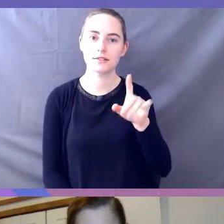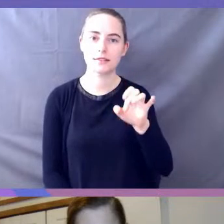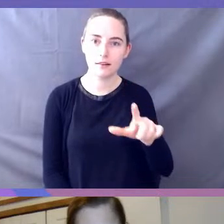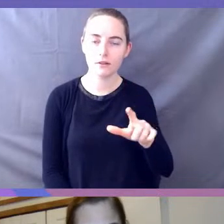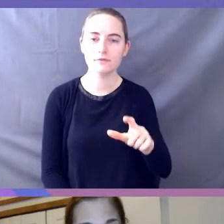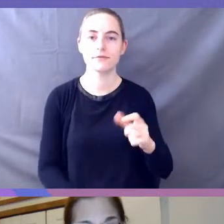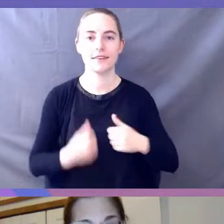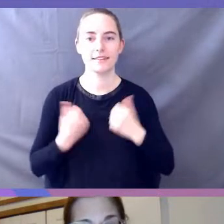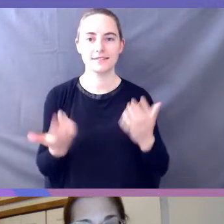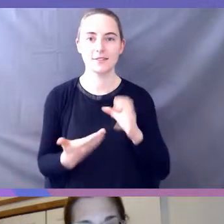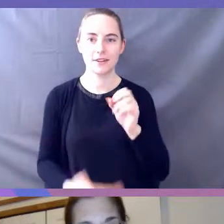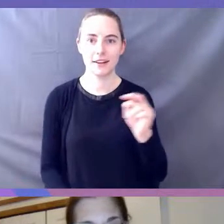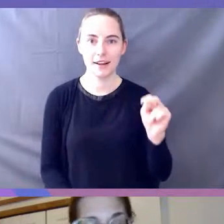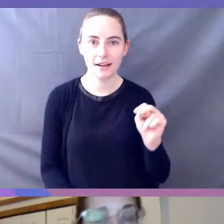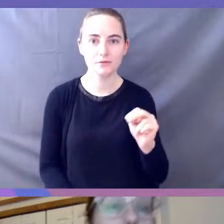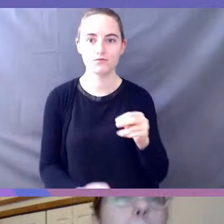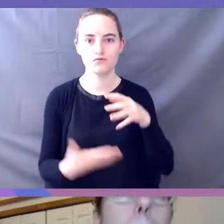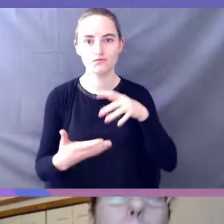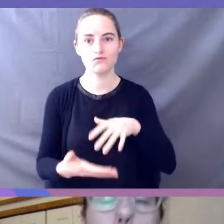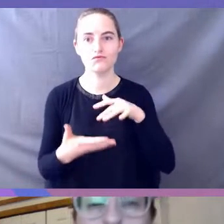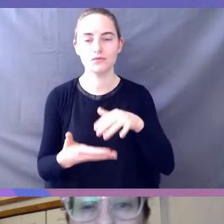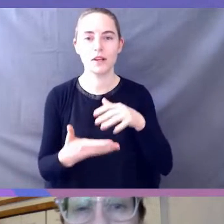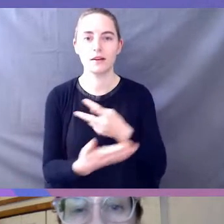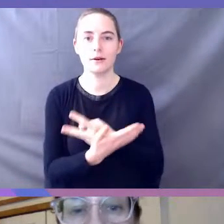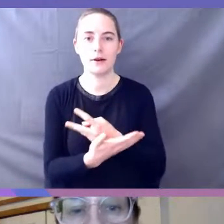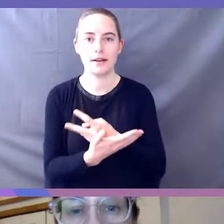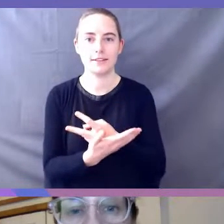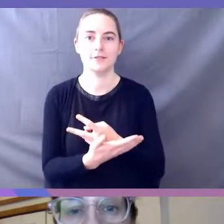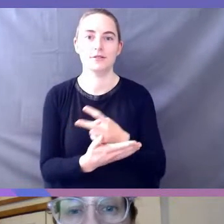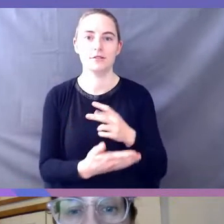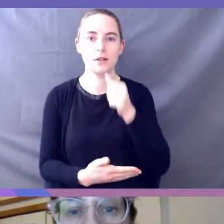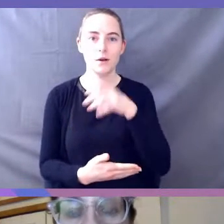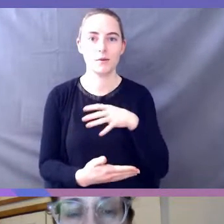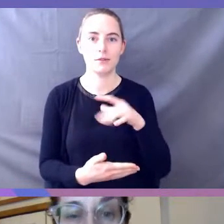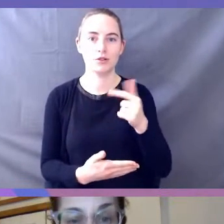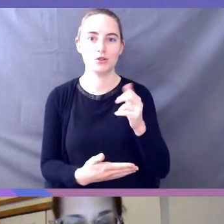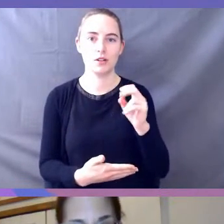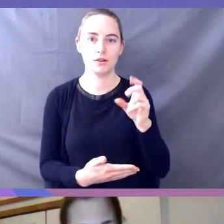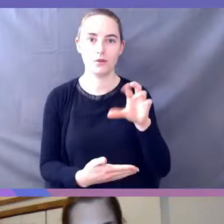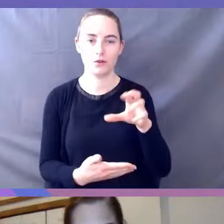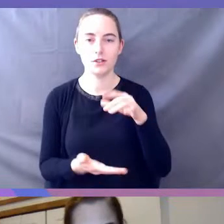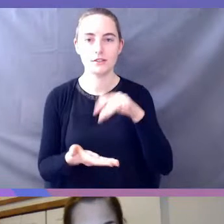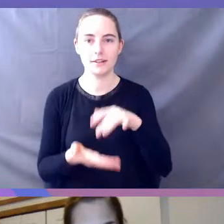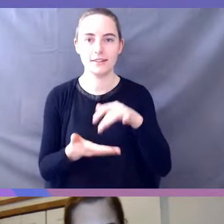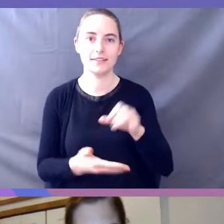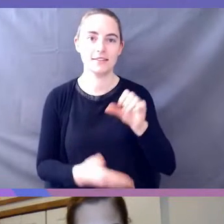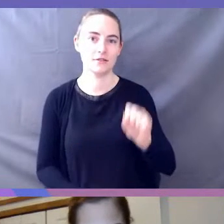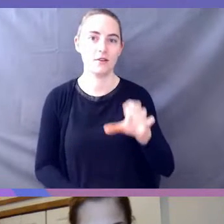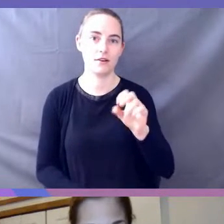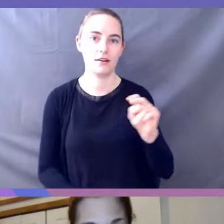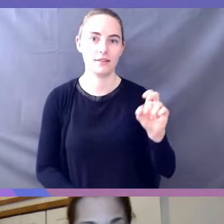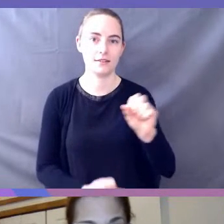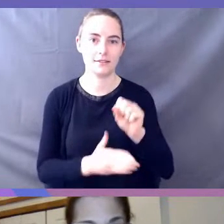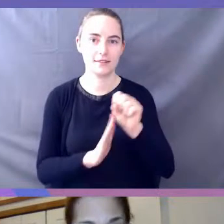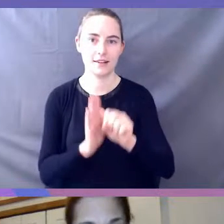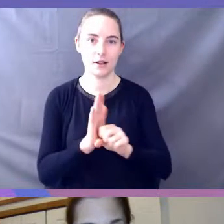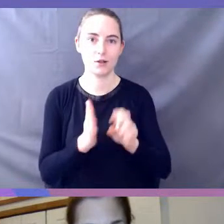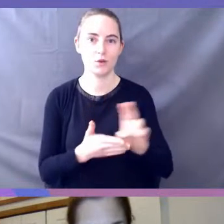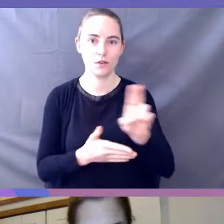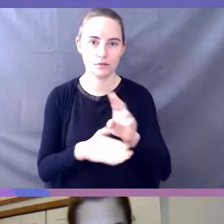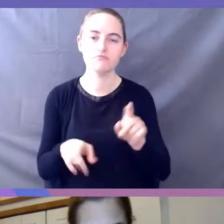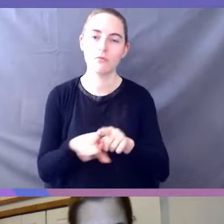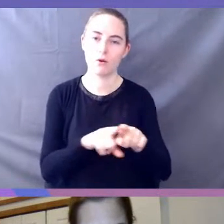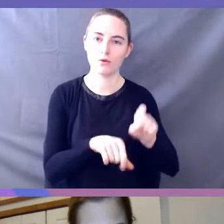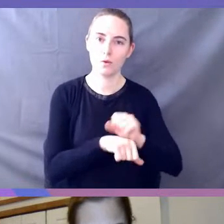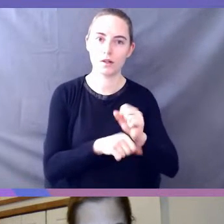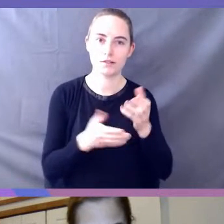of Arts in Women and Gender Studies at Southern Connecticut State University, where she also works as a graduate teaching assistant. Luciana is a board